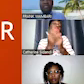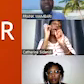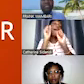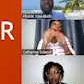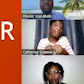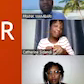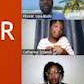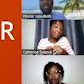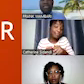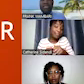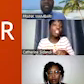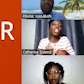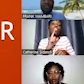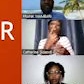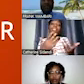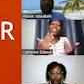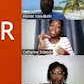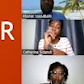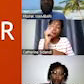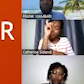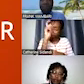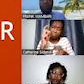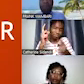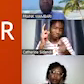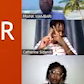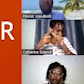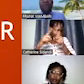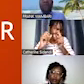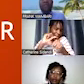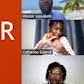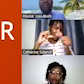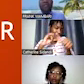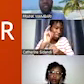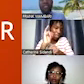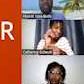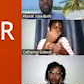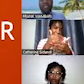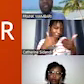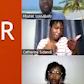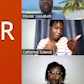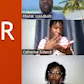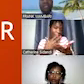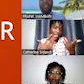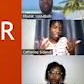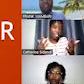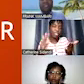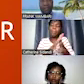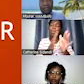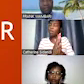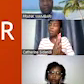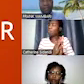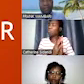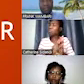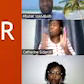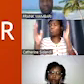are some of the things that you need to reflect on before things get elephant.